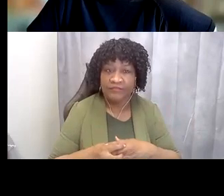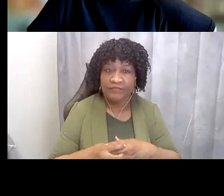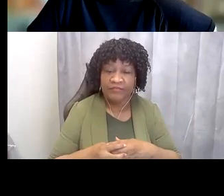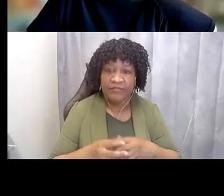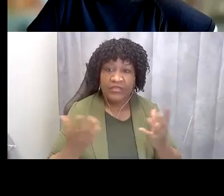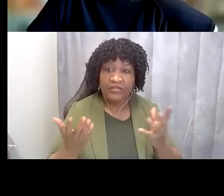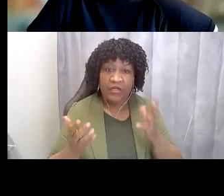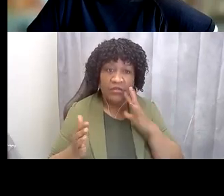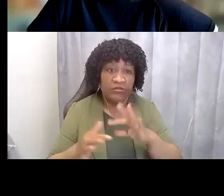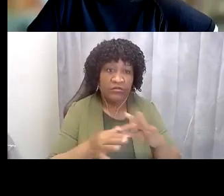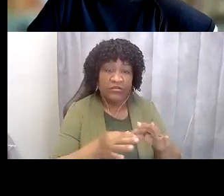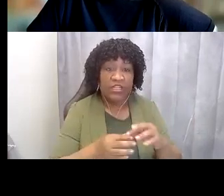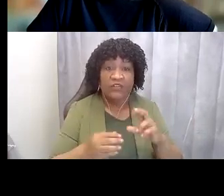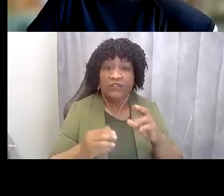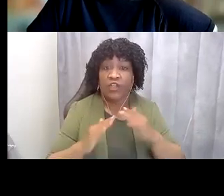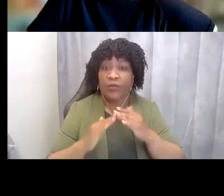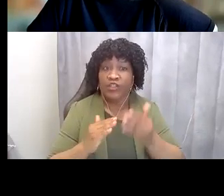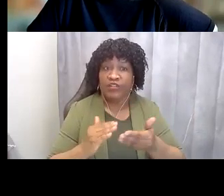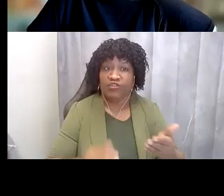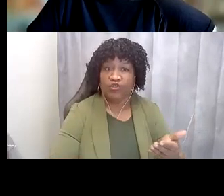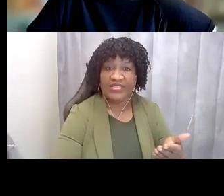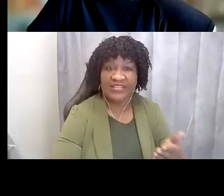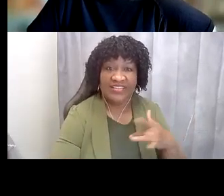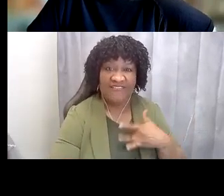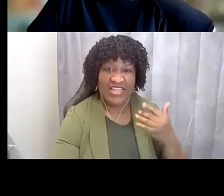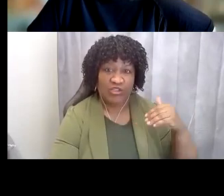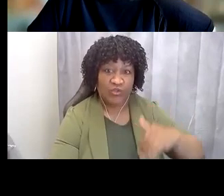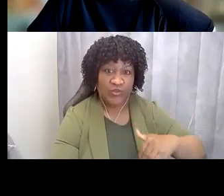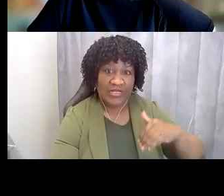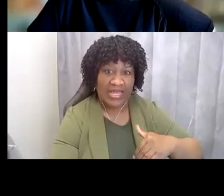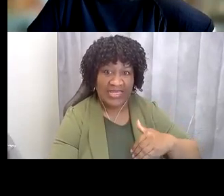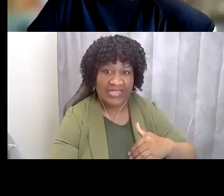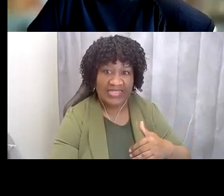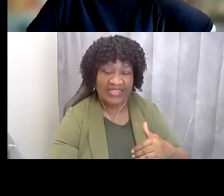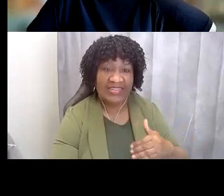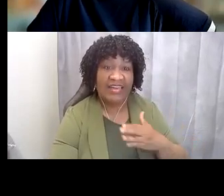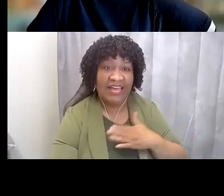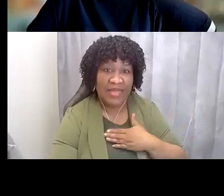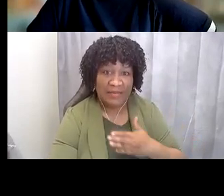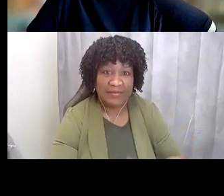So in terms of community resources, there's an event tonight, so that I'm glad I got to get to this,